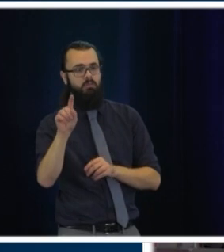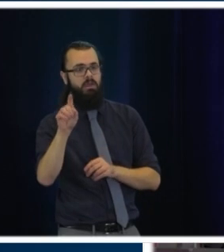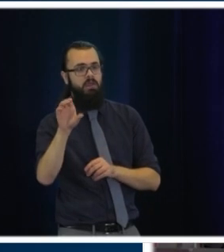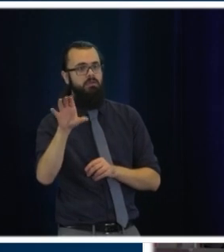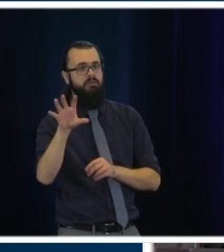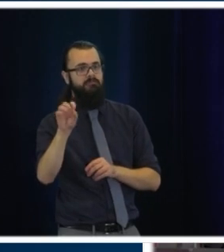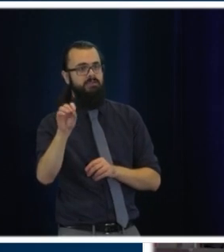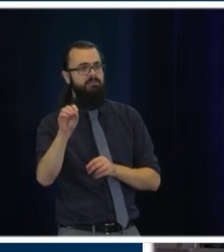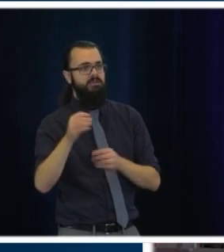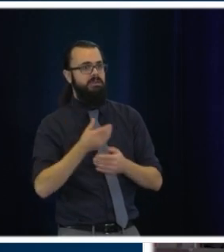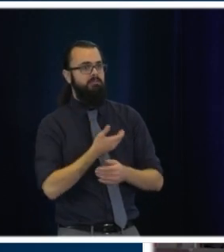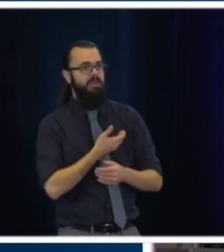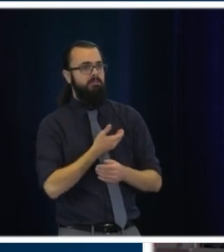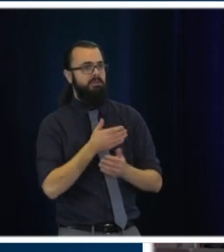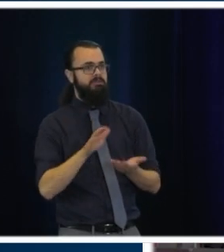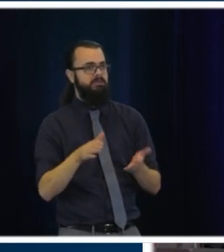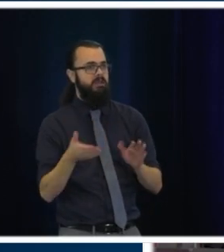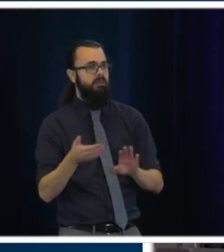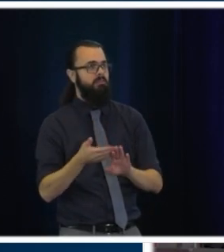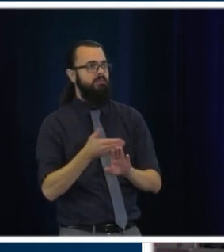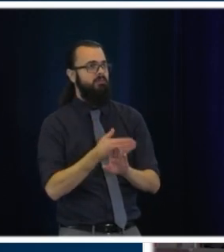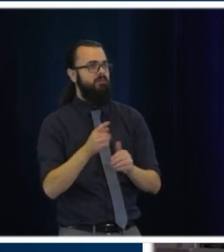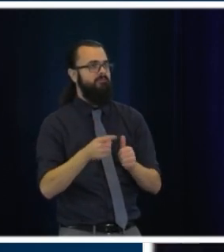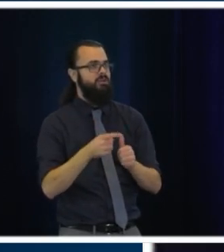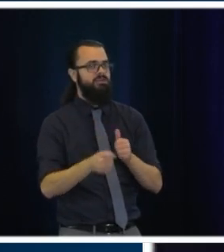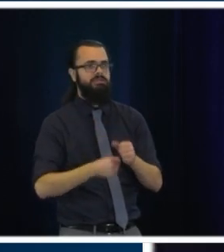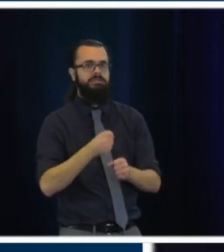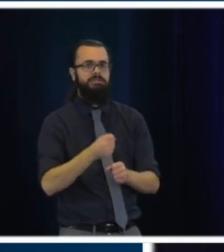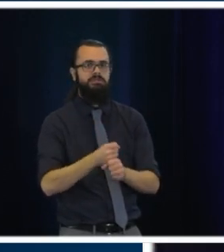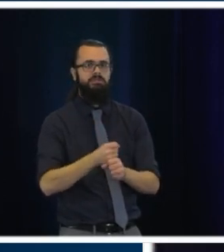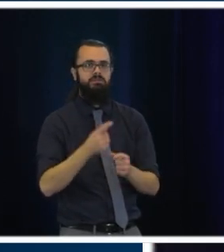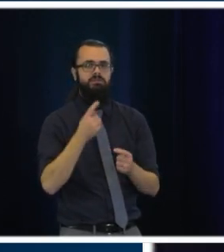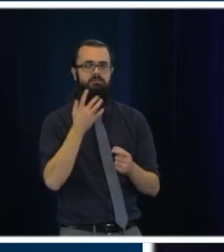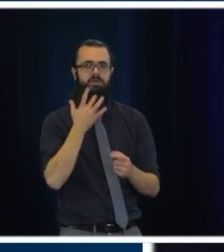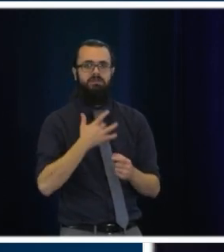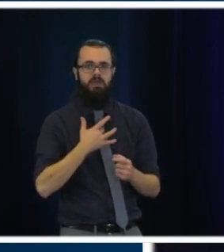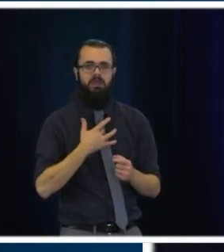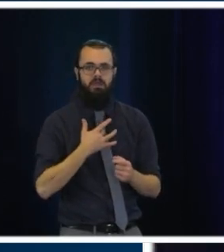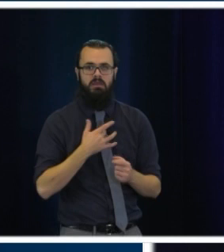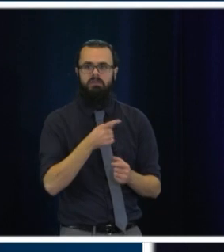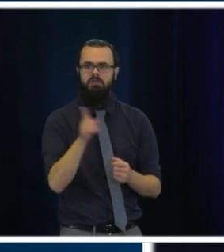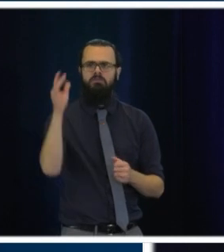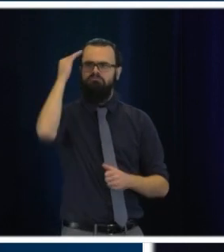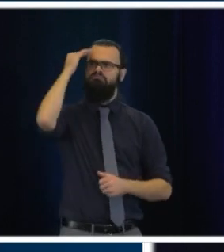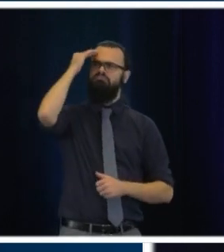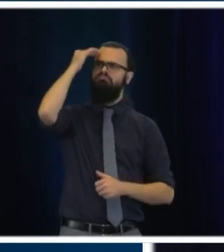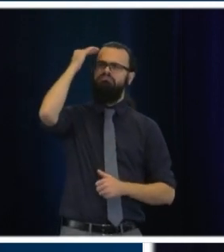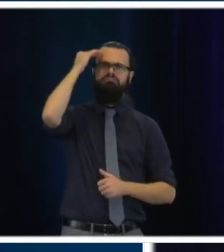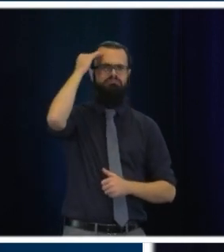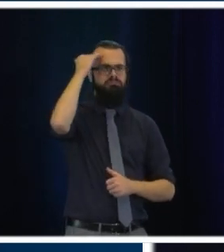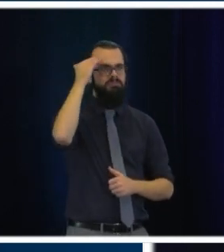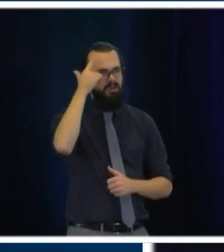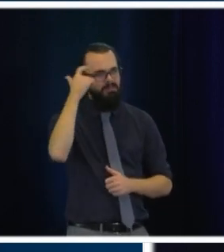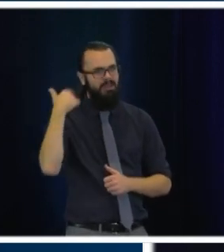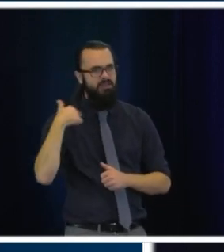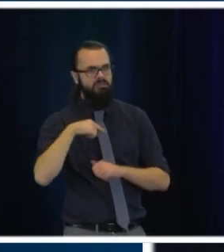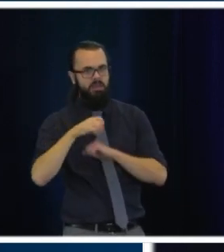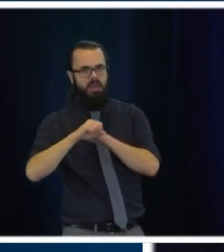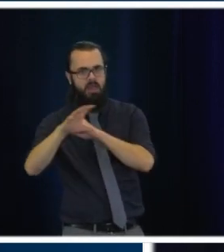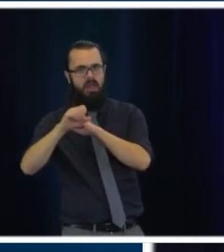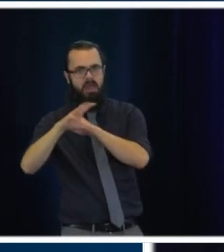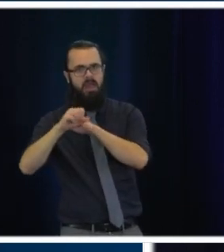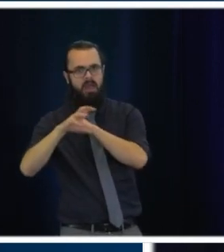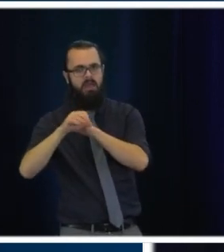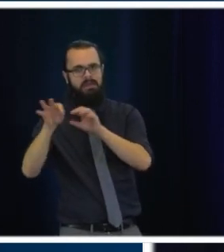infant mortality and informing the community of the dangers of that. We haven't done a good job of talking about